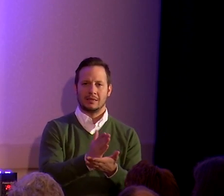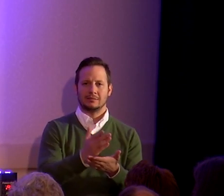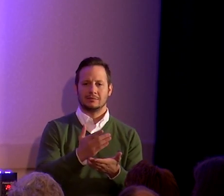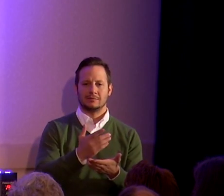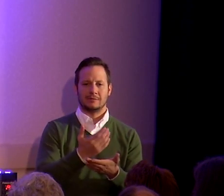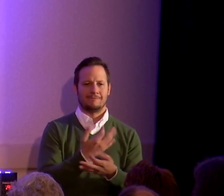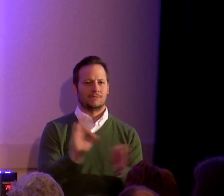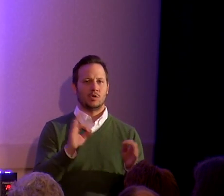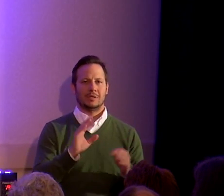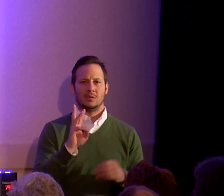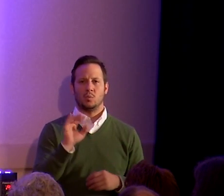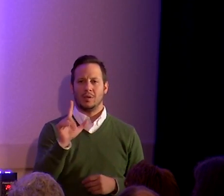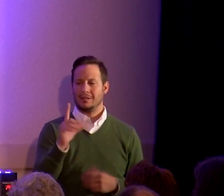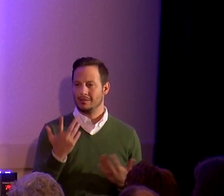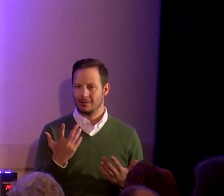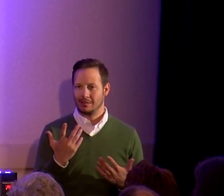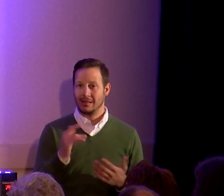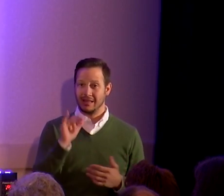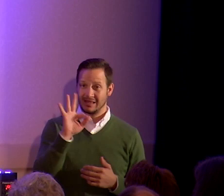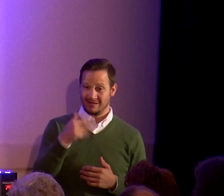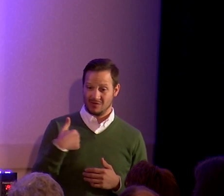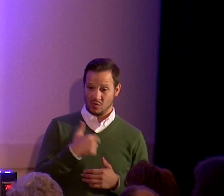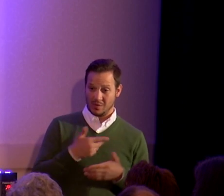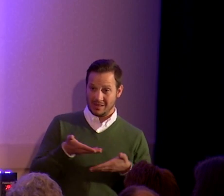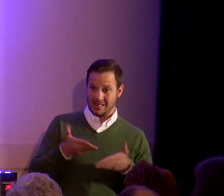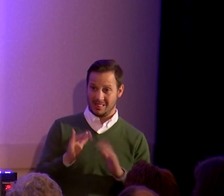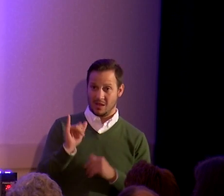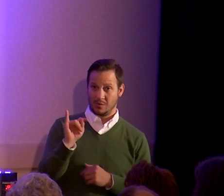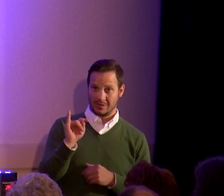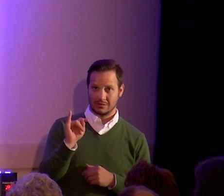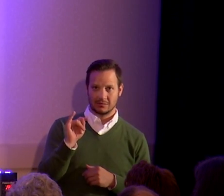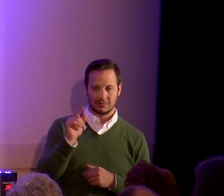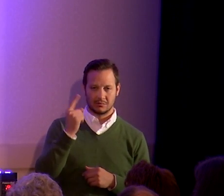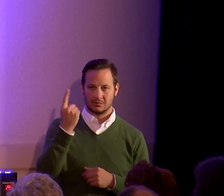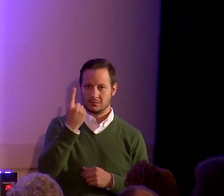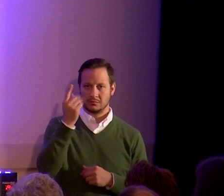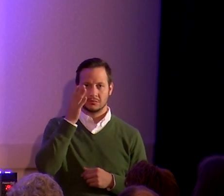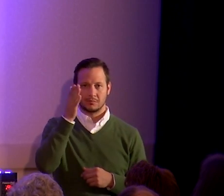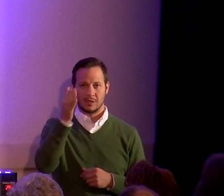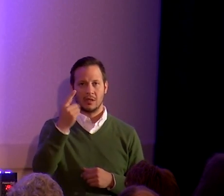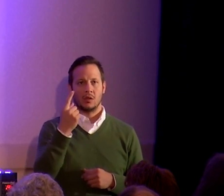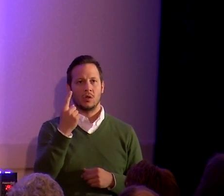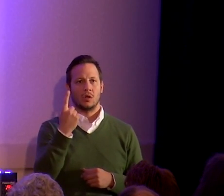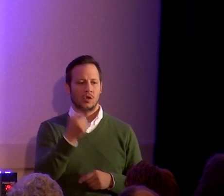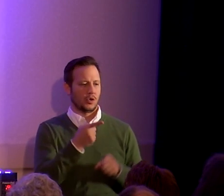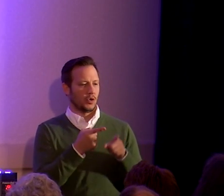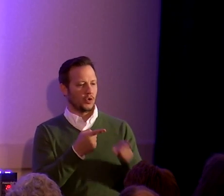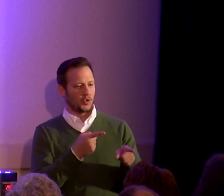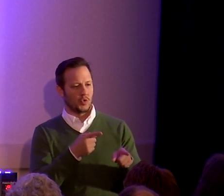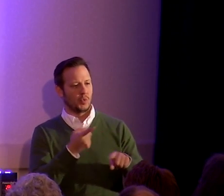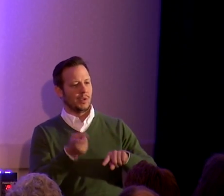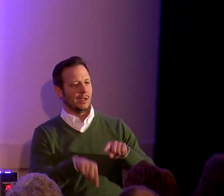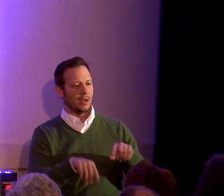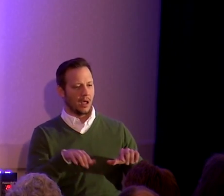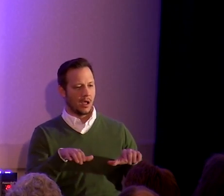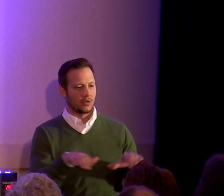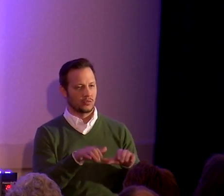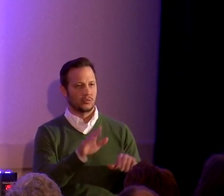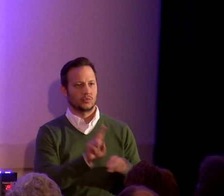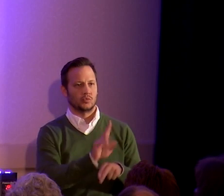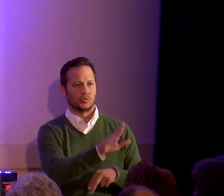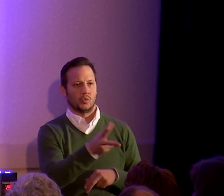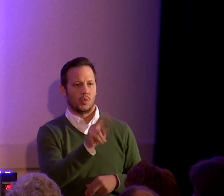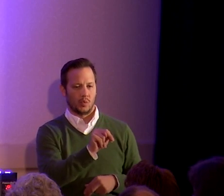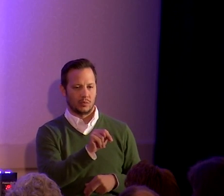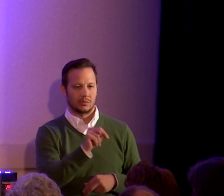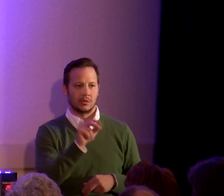will. Because if we allow that, then one day someone will be saying to us, you are not allowed to practice your free will.